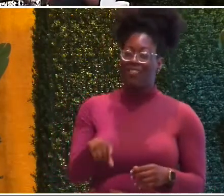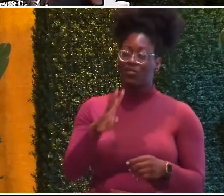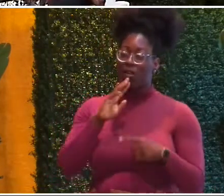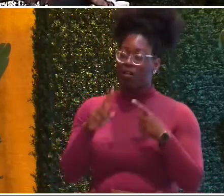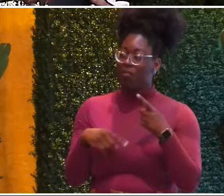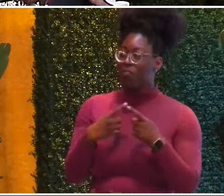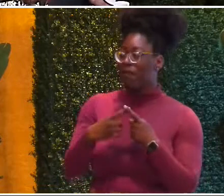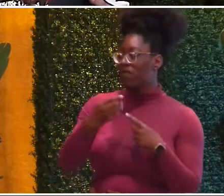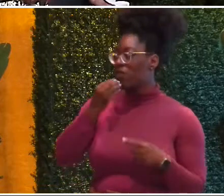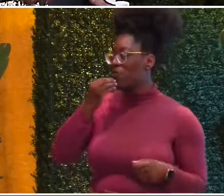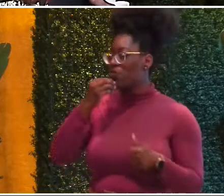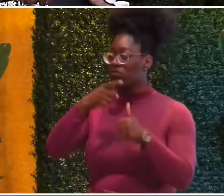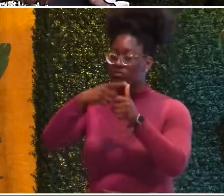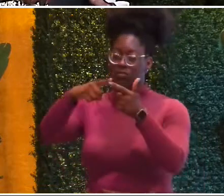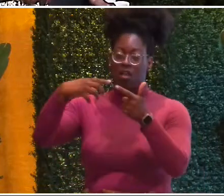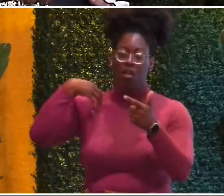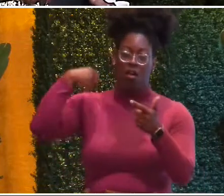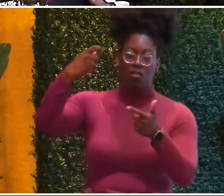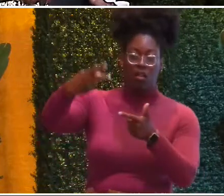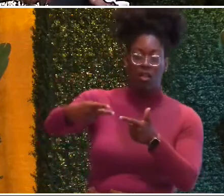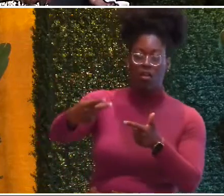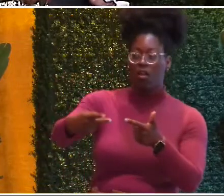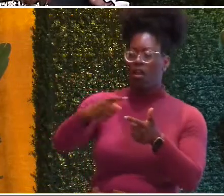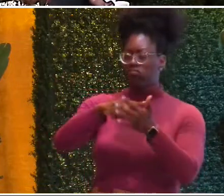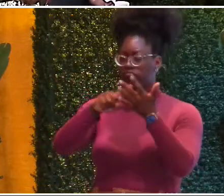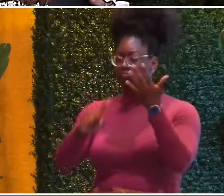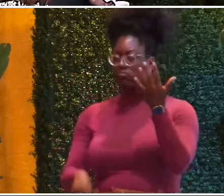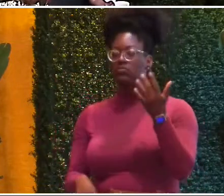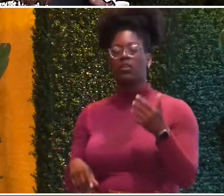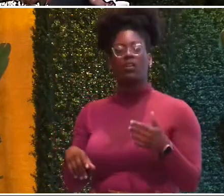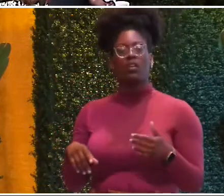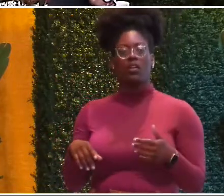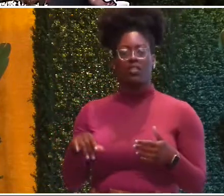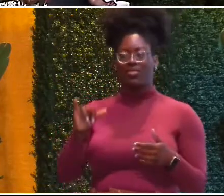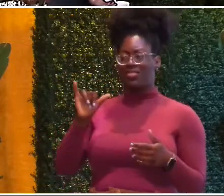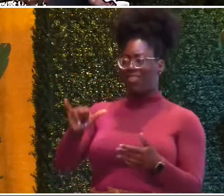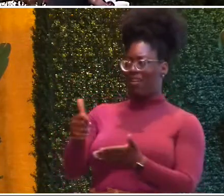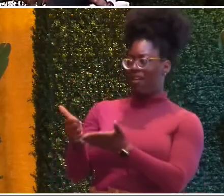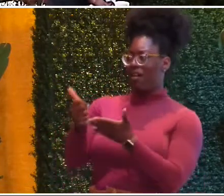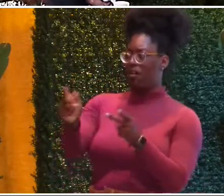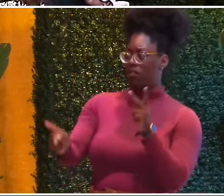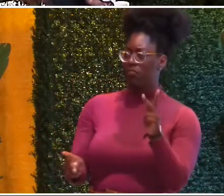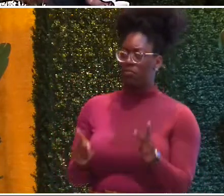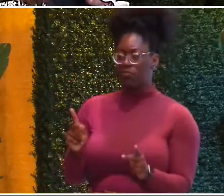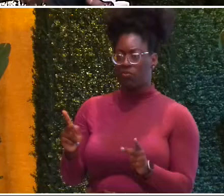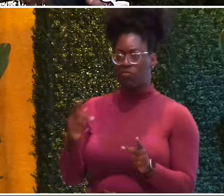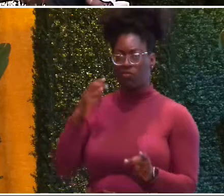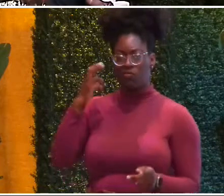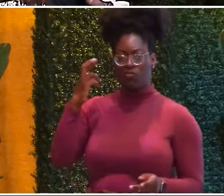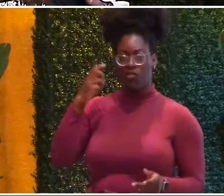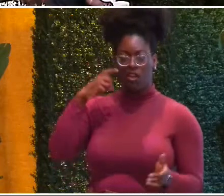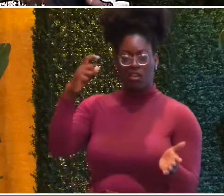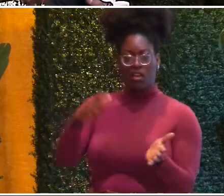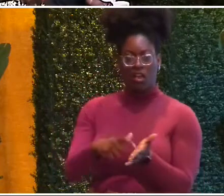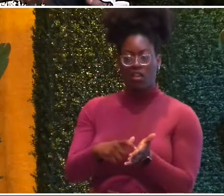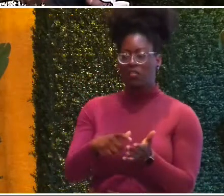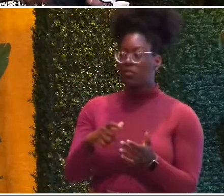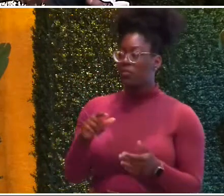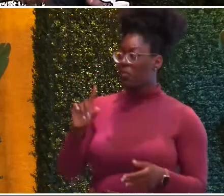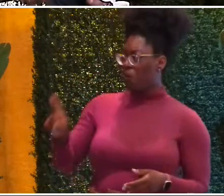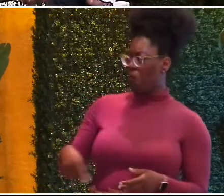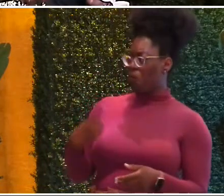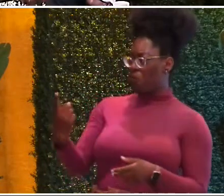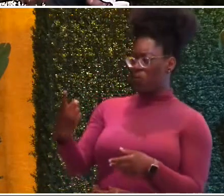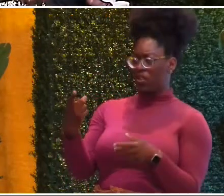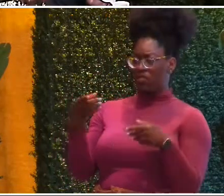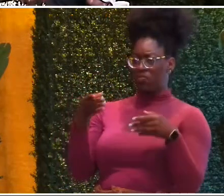It makes people who know that the only way they could get a partner is by earning more than her, by being the person who